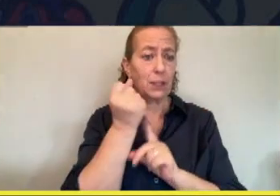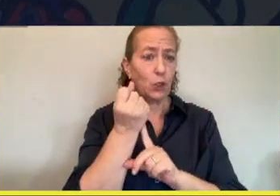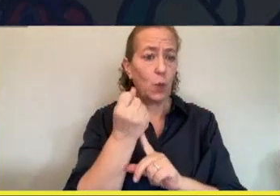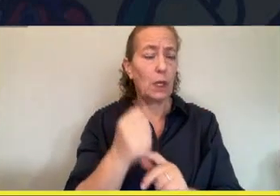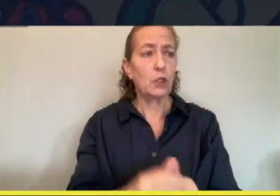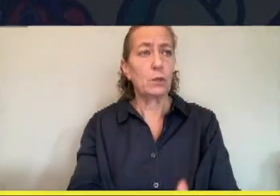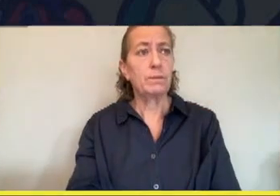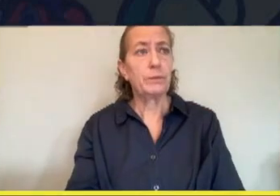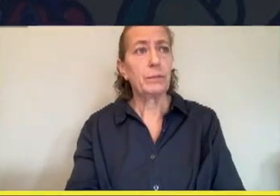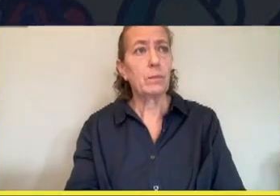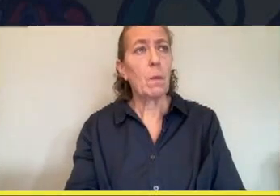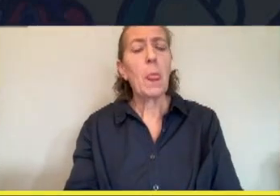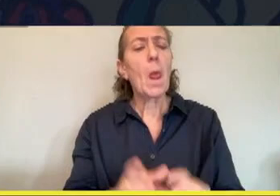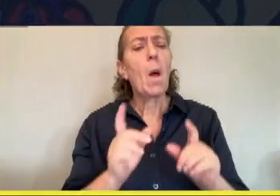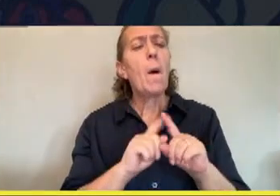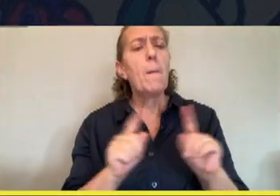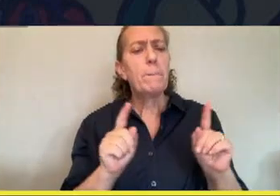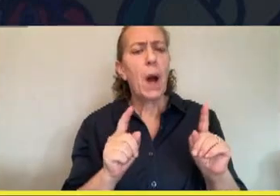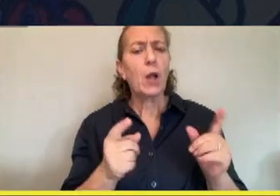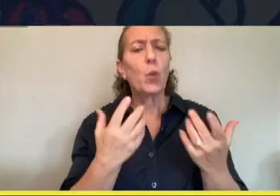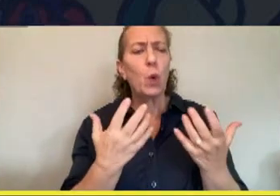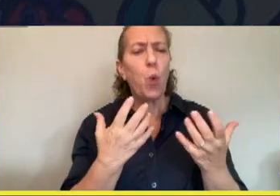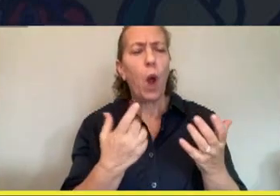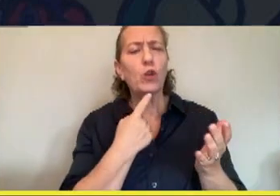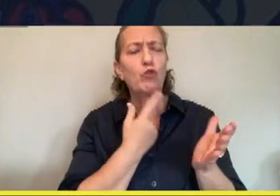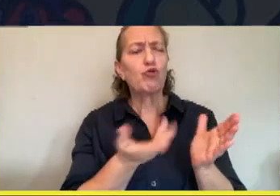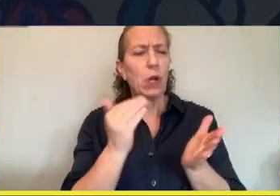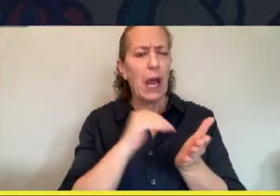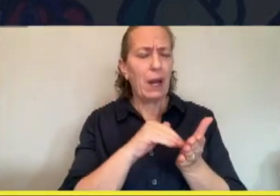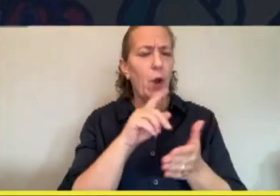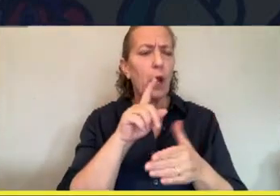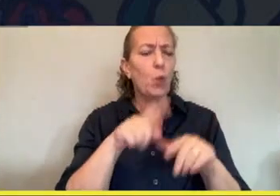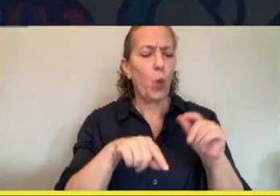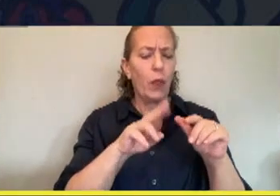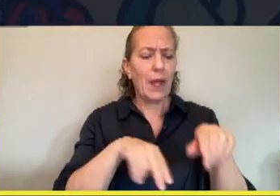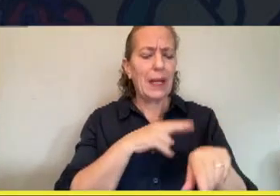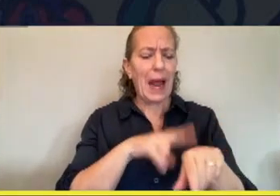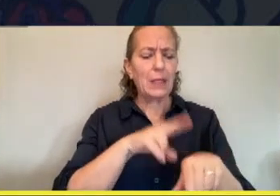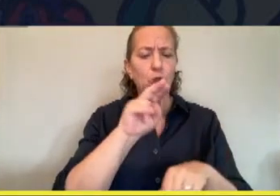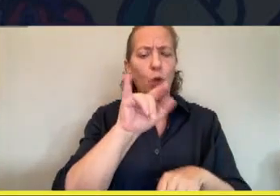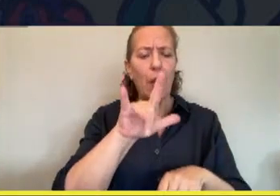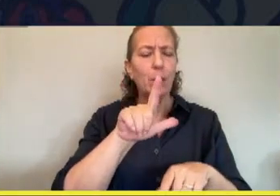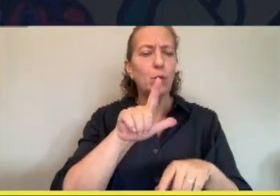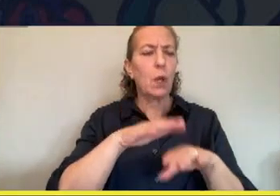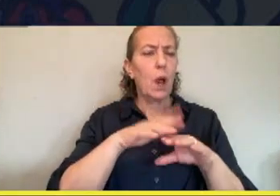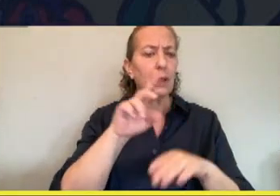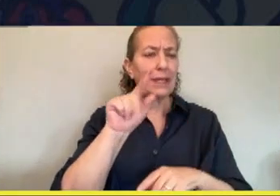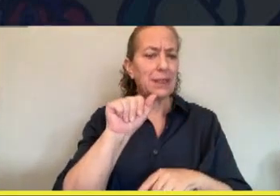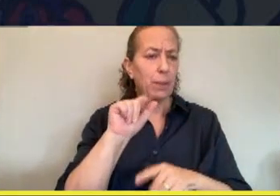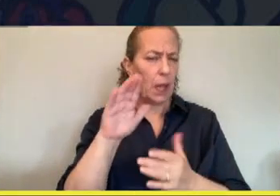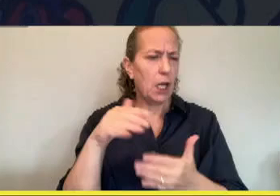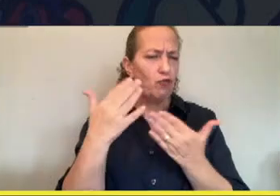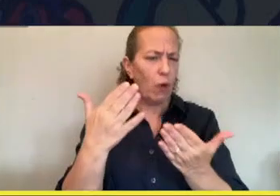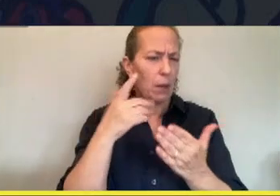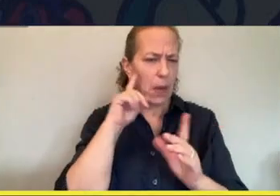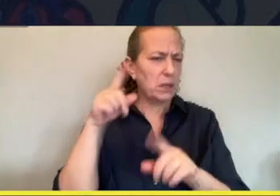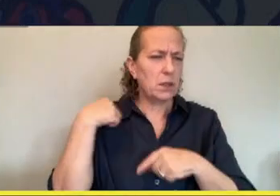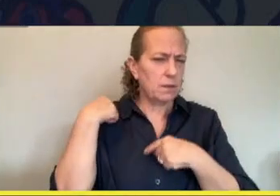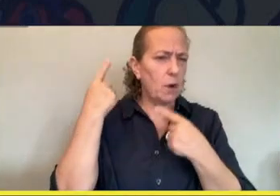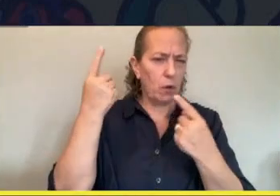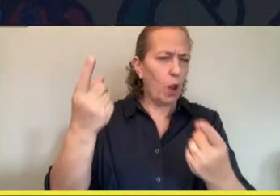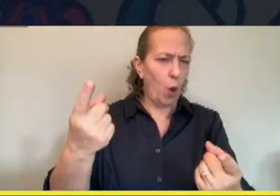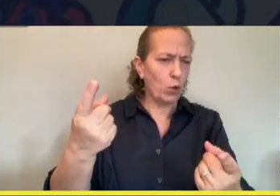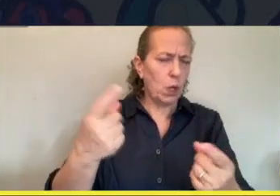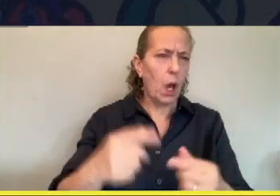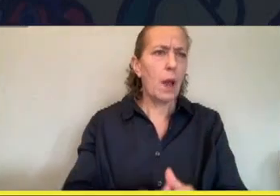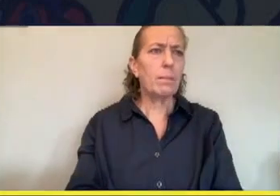wanted to reiterate what the National Council on Disability recommends for a long time and thought